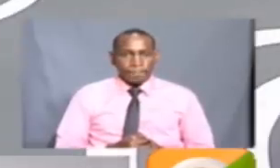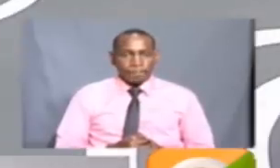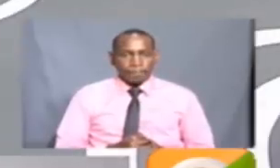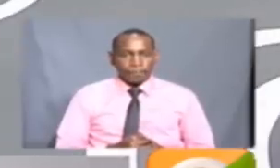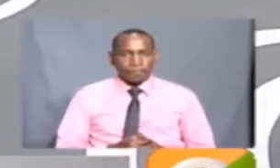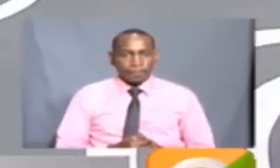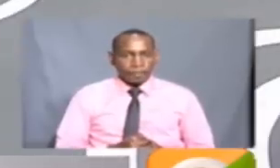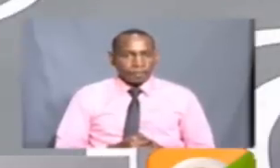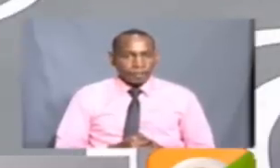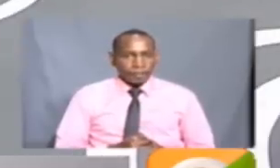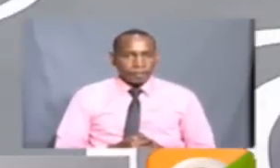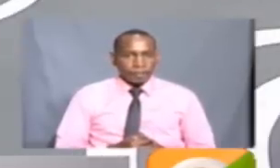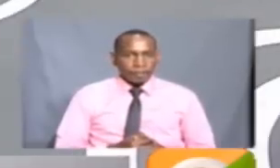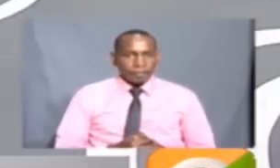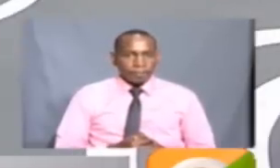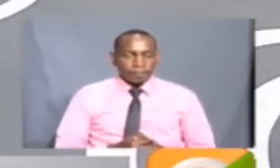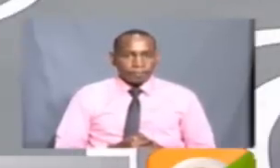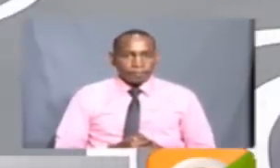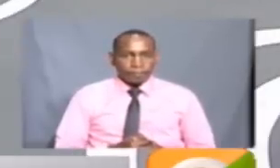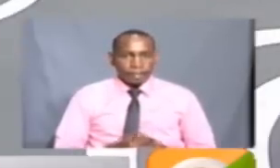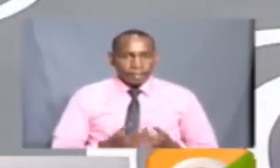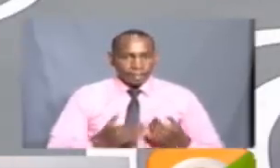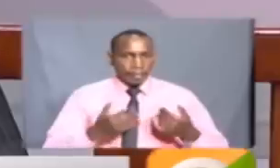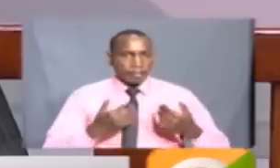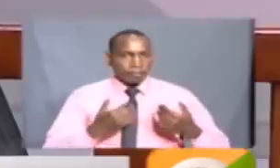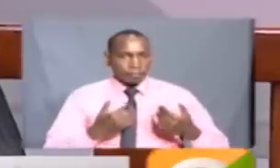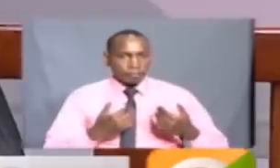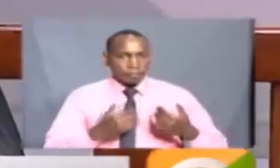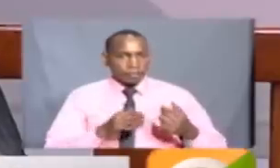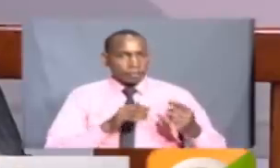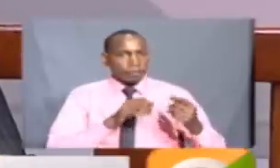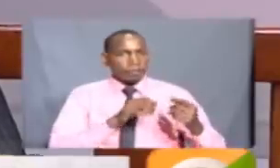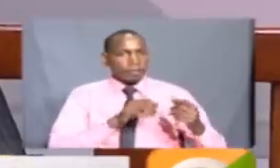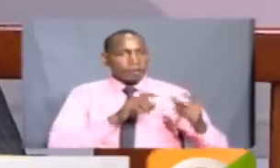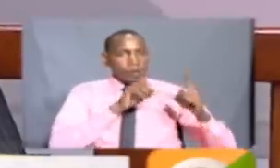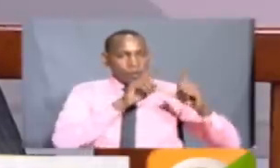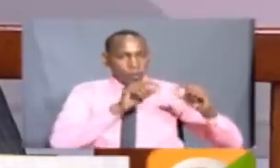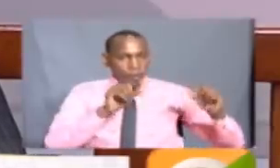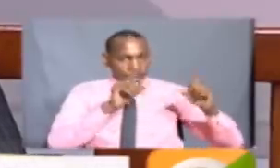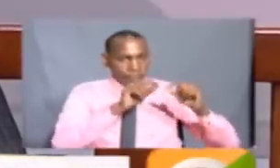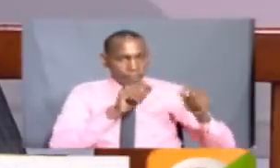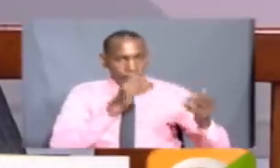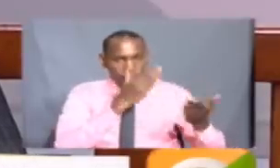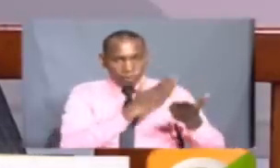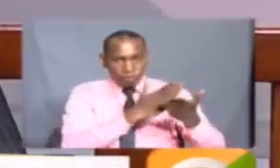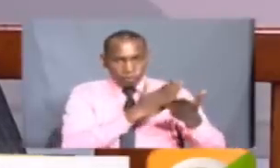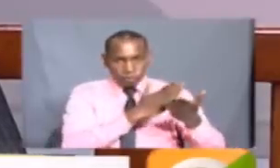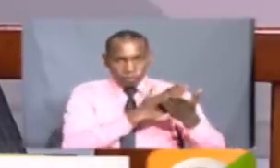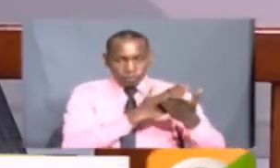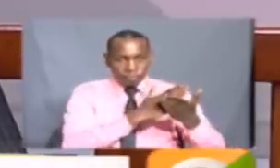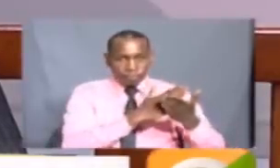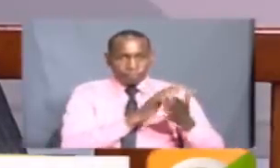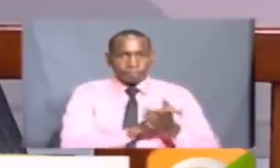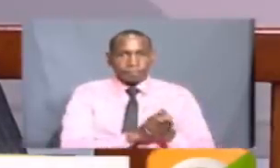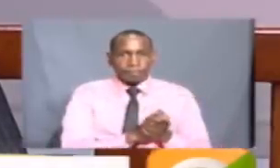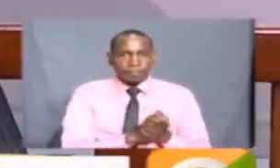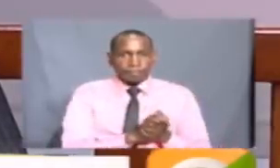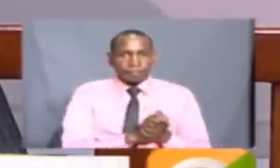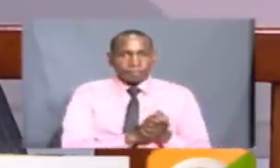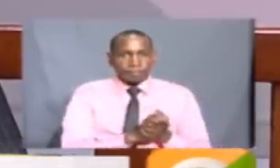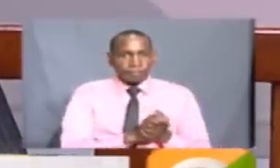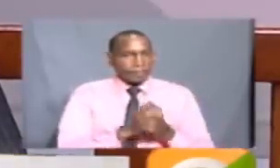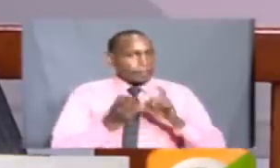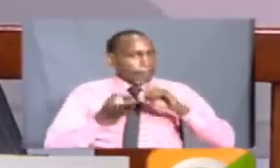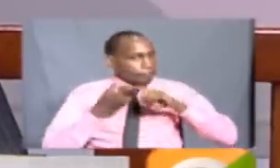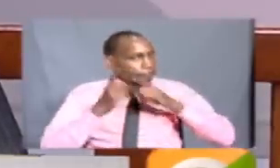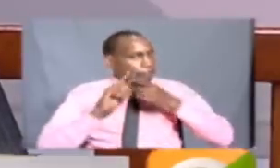You know, there is merit in what Coleman says. I look back with